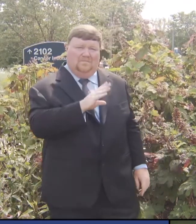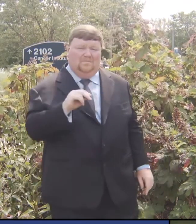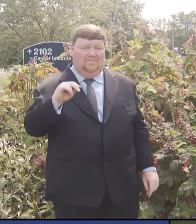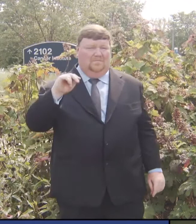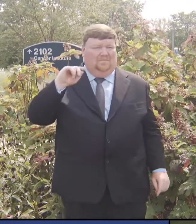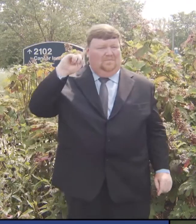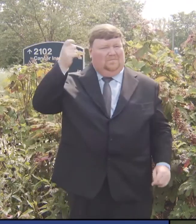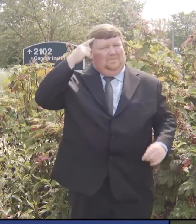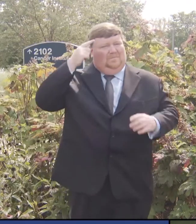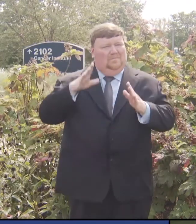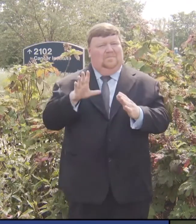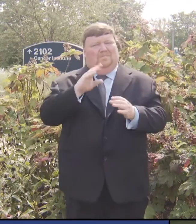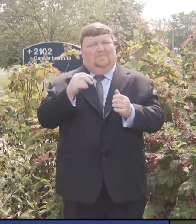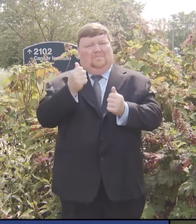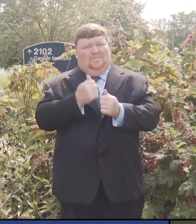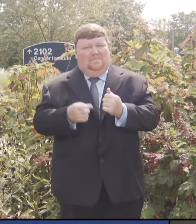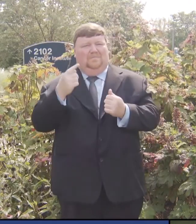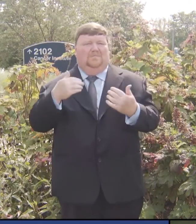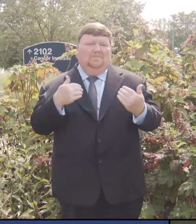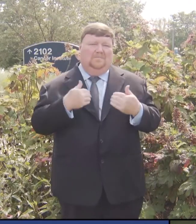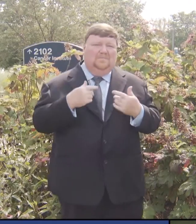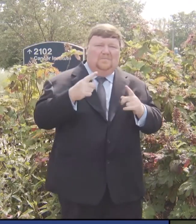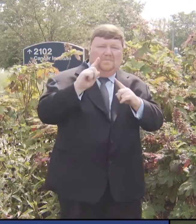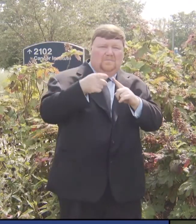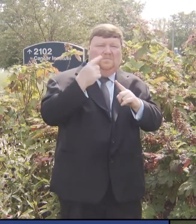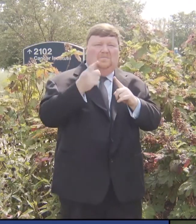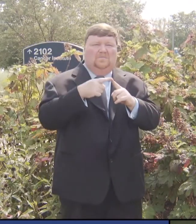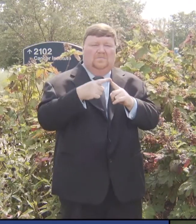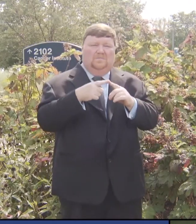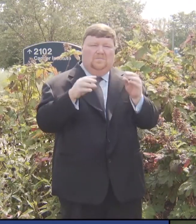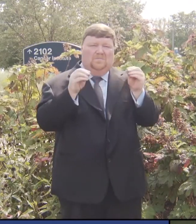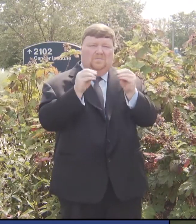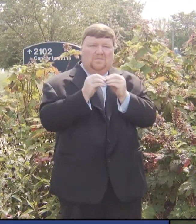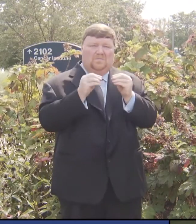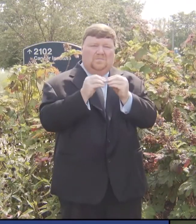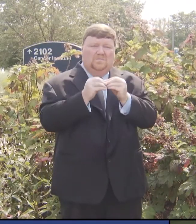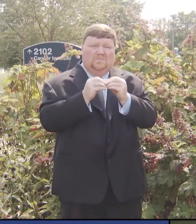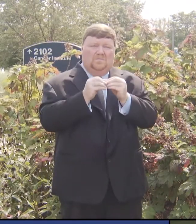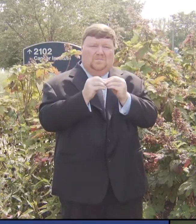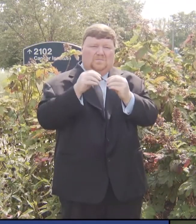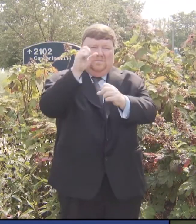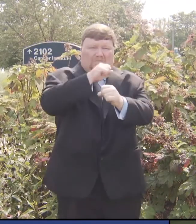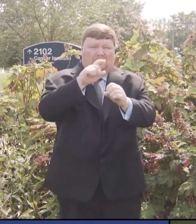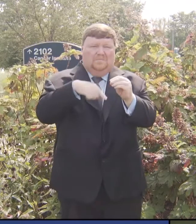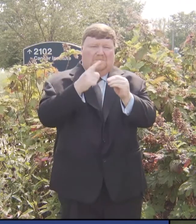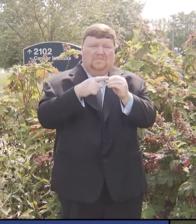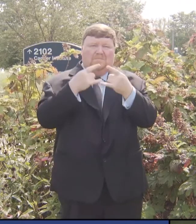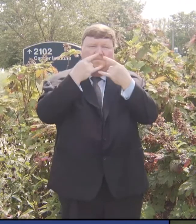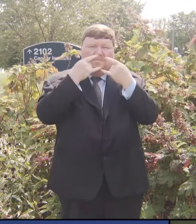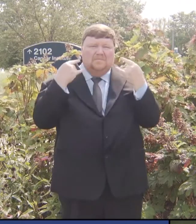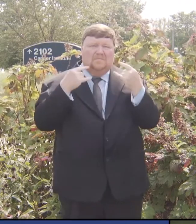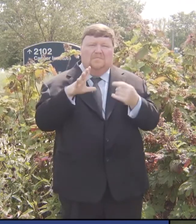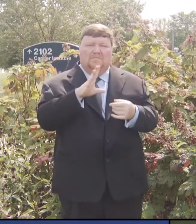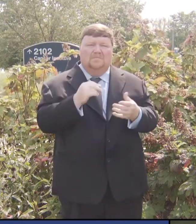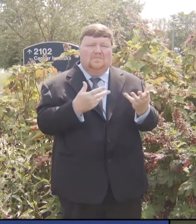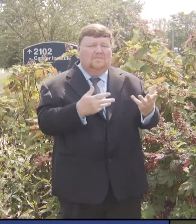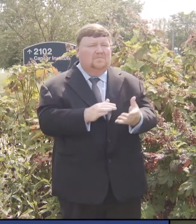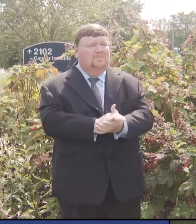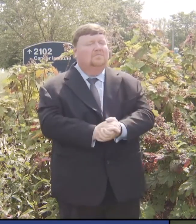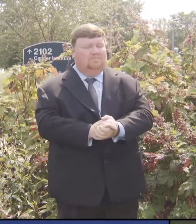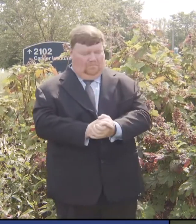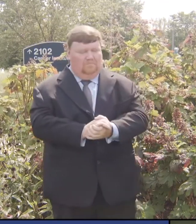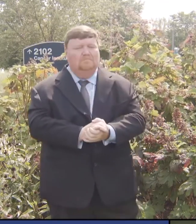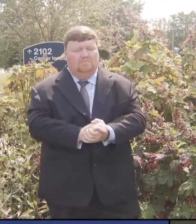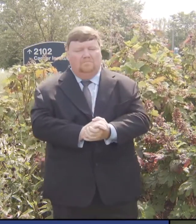conference was hammered with this question about when are you going to implement more strategies, including a mask mandate. What was the trigger for you guys?